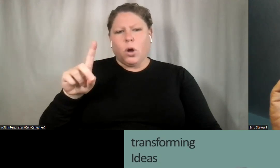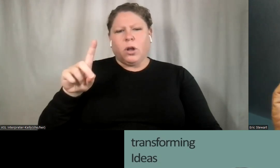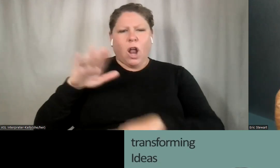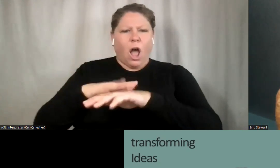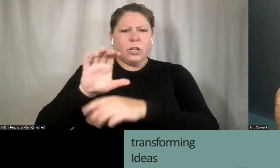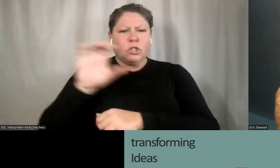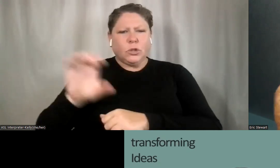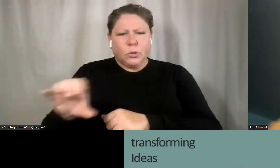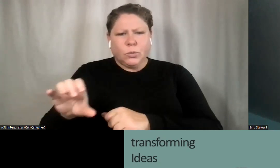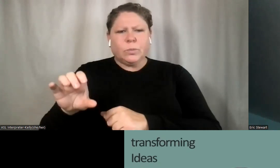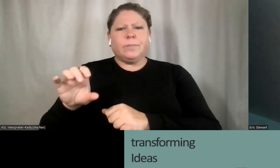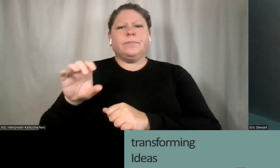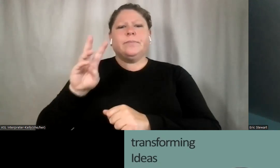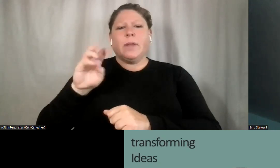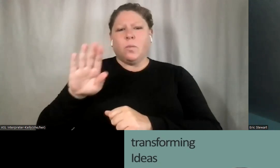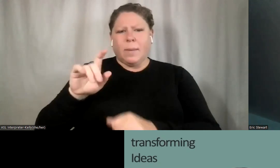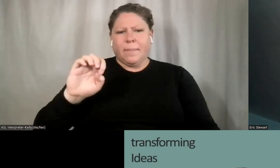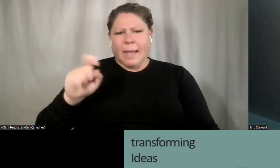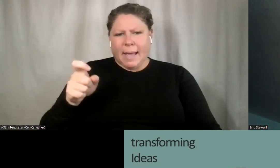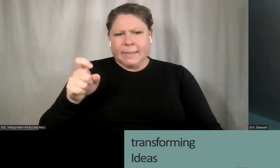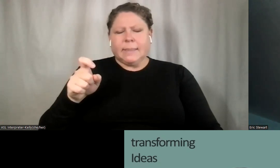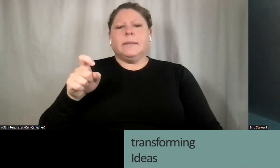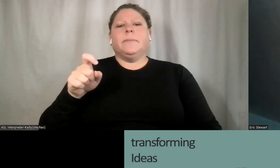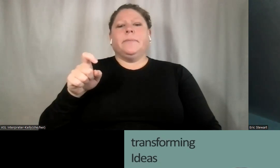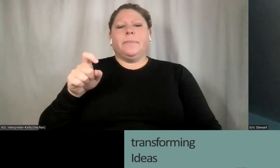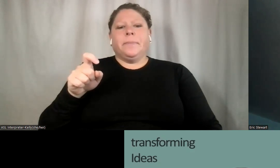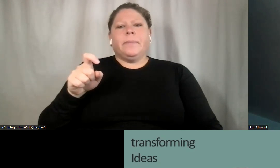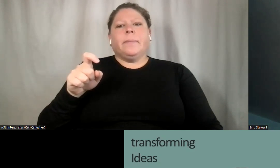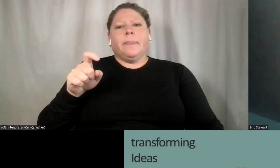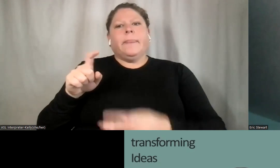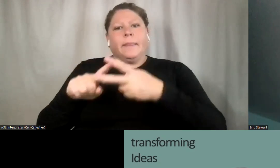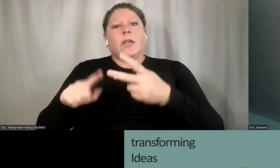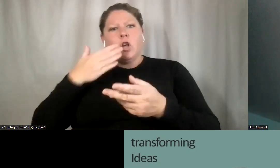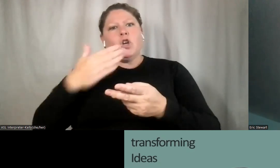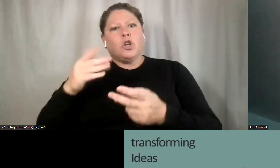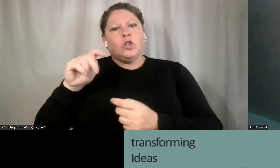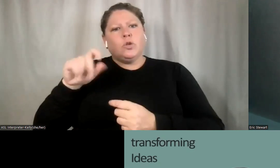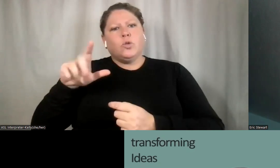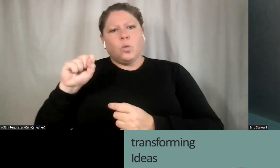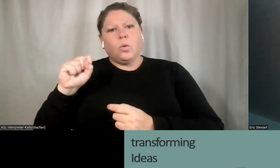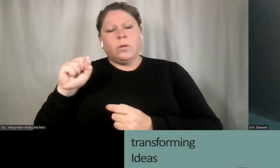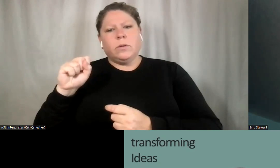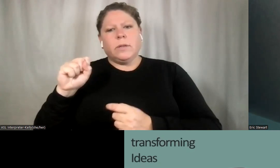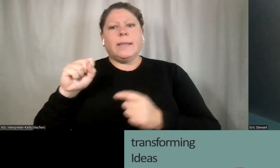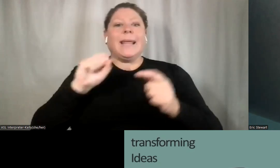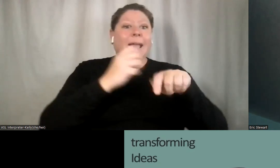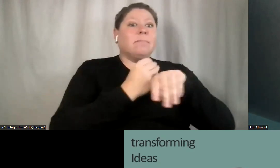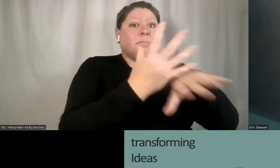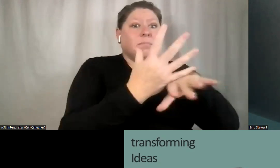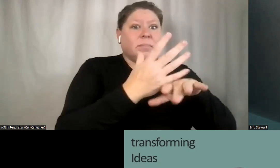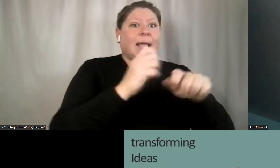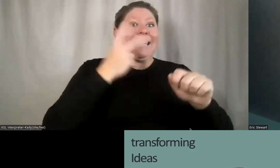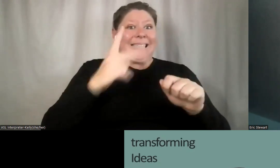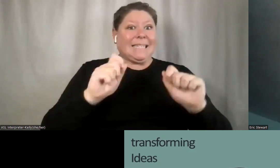and WebEx. They're great in the synchronous space, but then they go